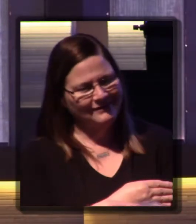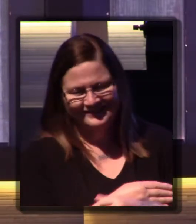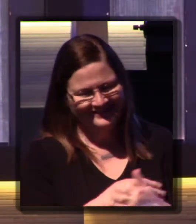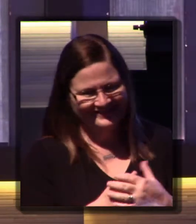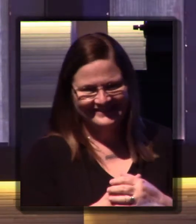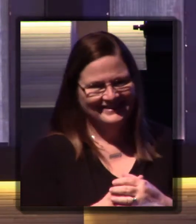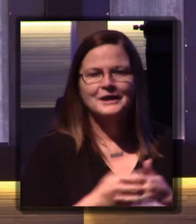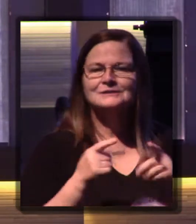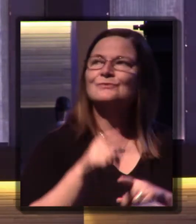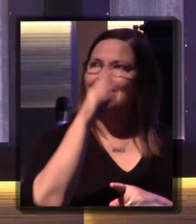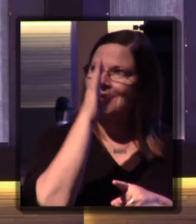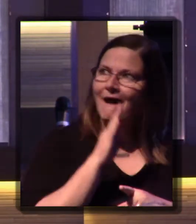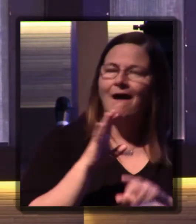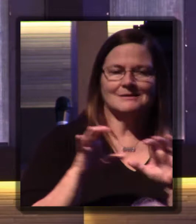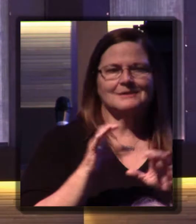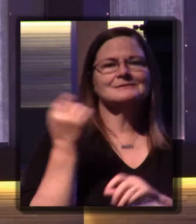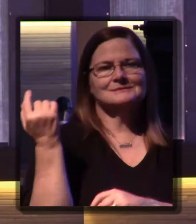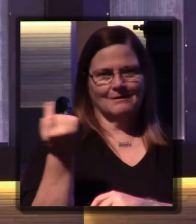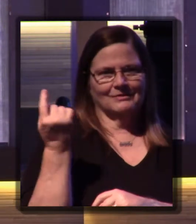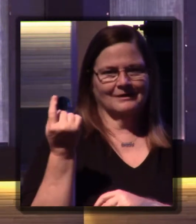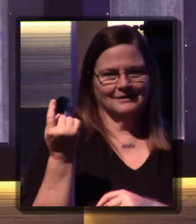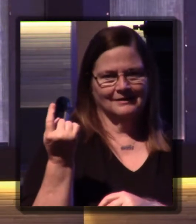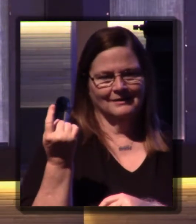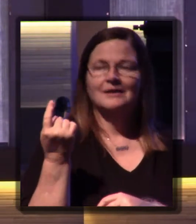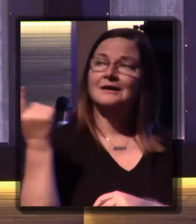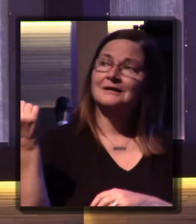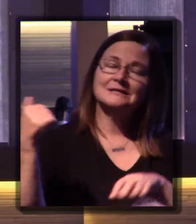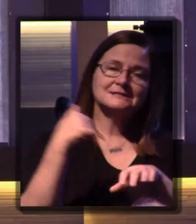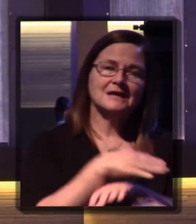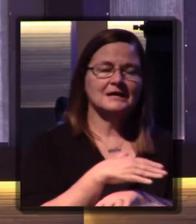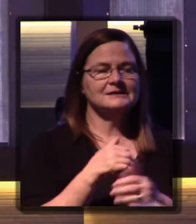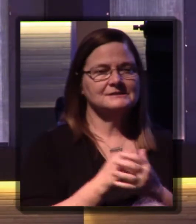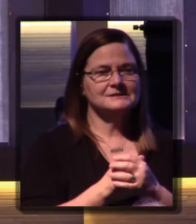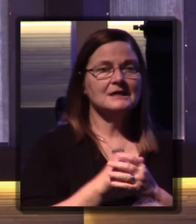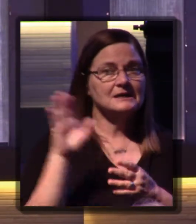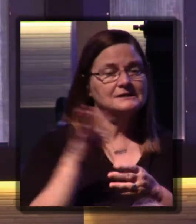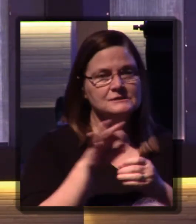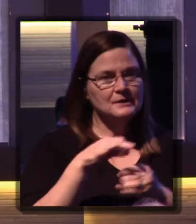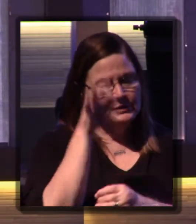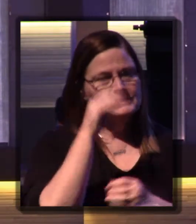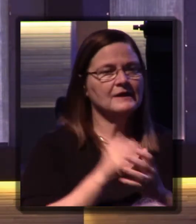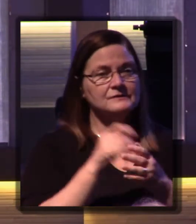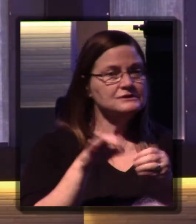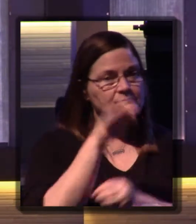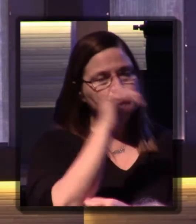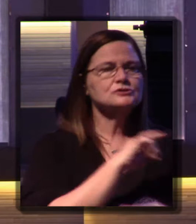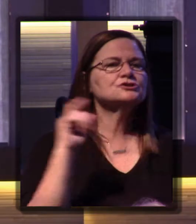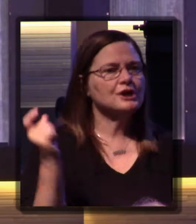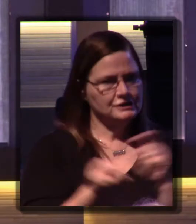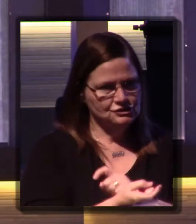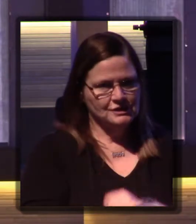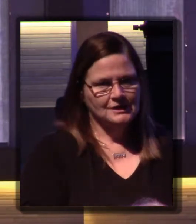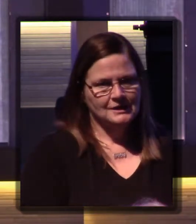No. It's when God does something in his might, and what he does is he sends his spirit, and there is a